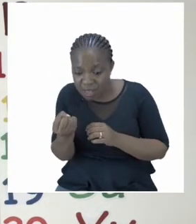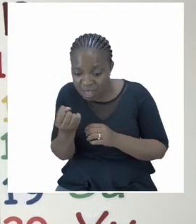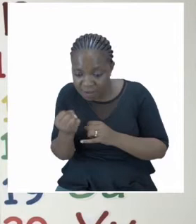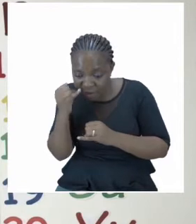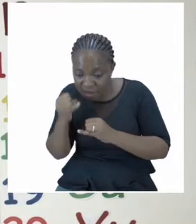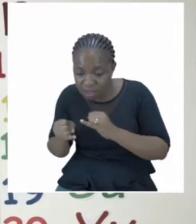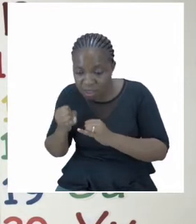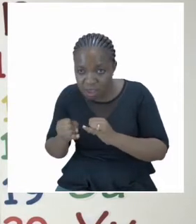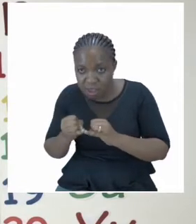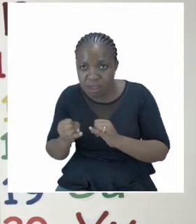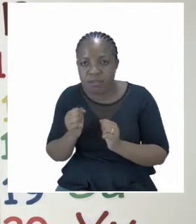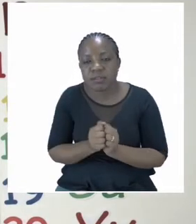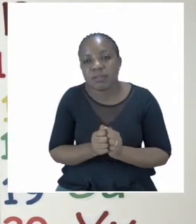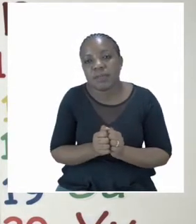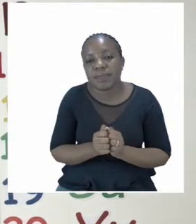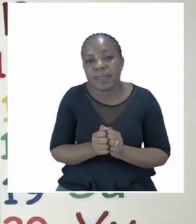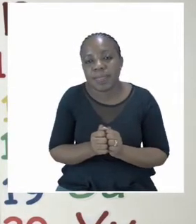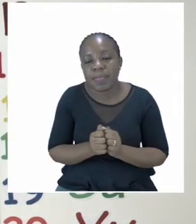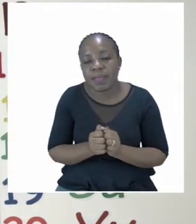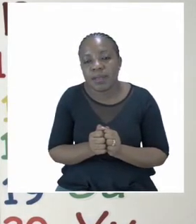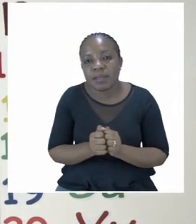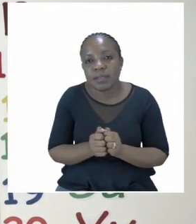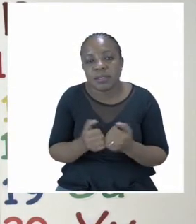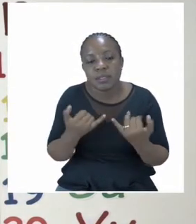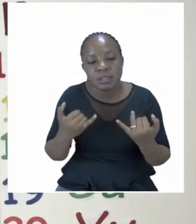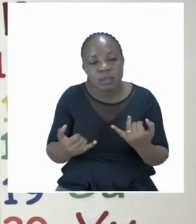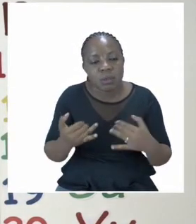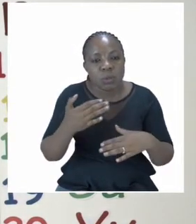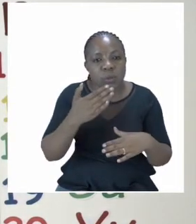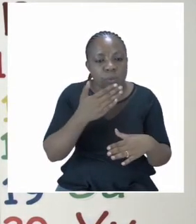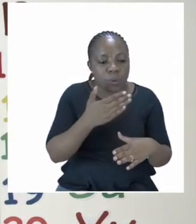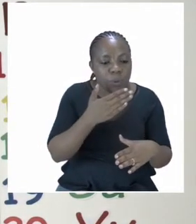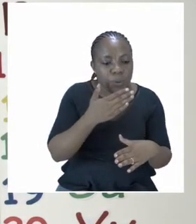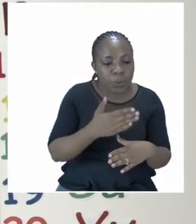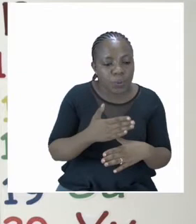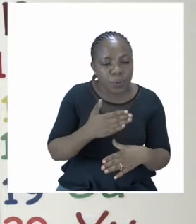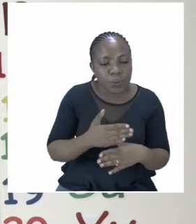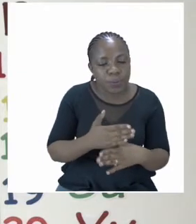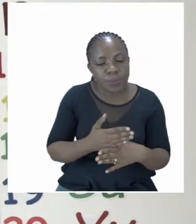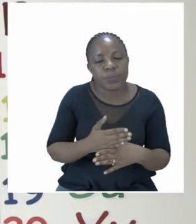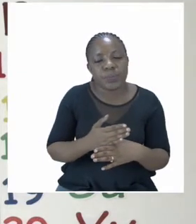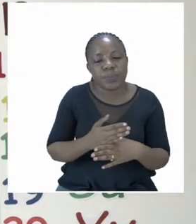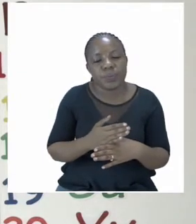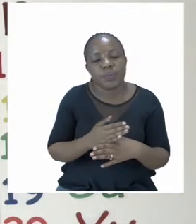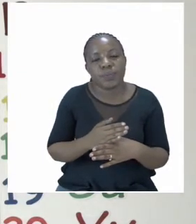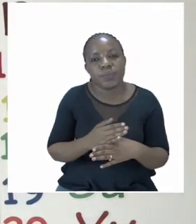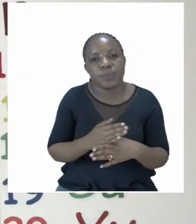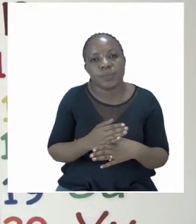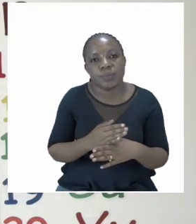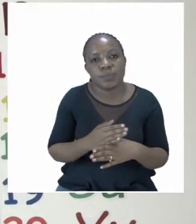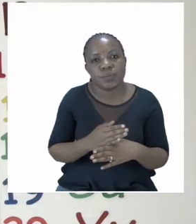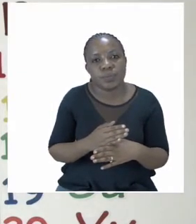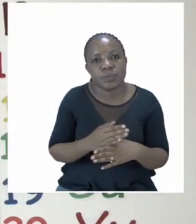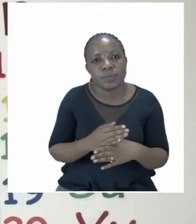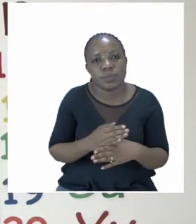at the back. Now, our exercise is asking us to color in the